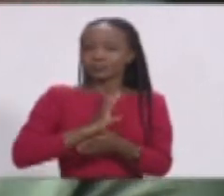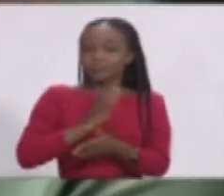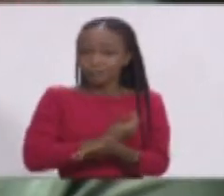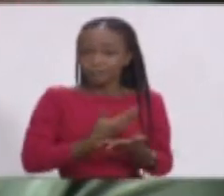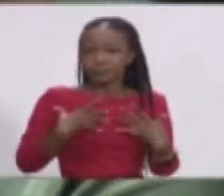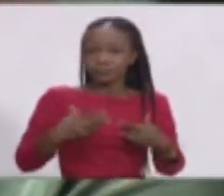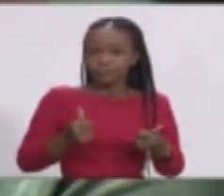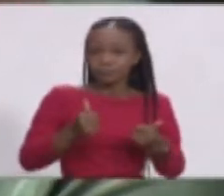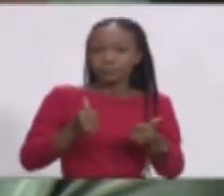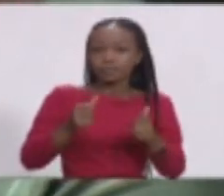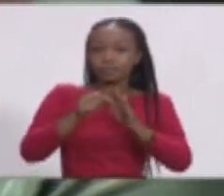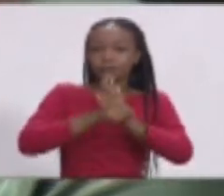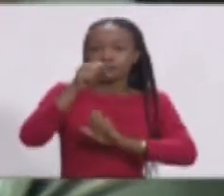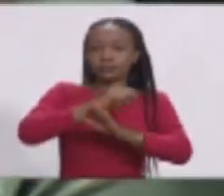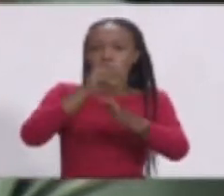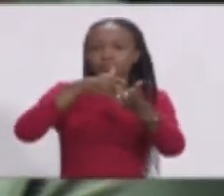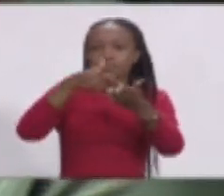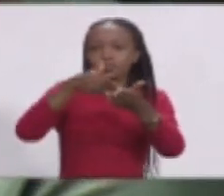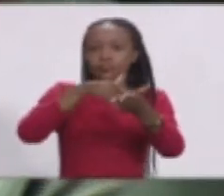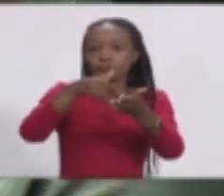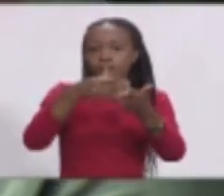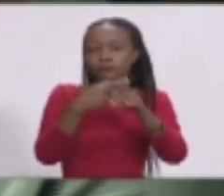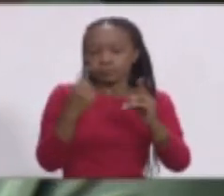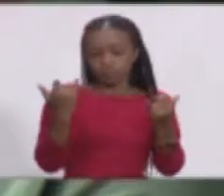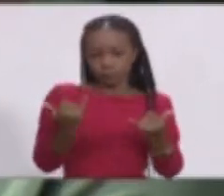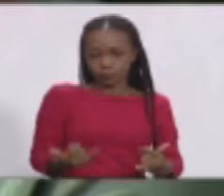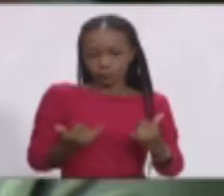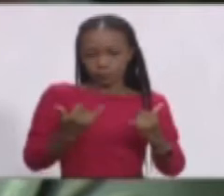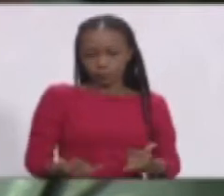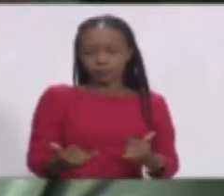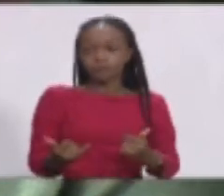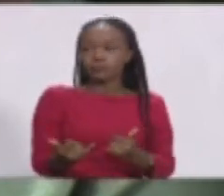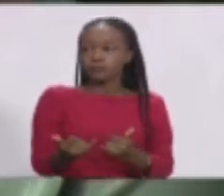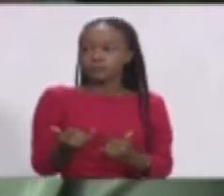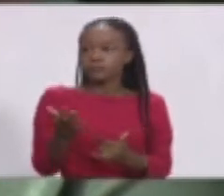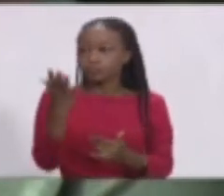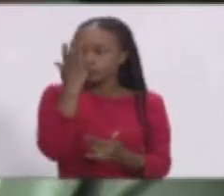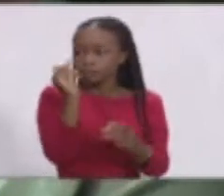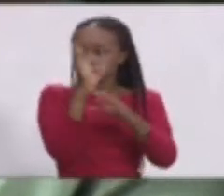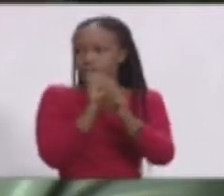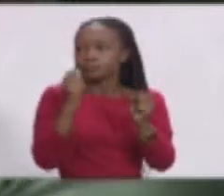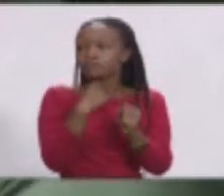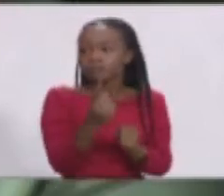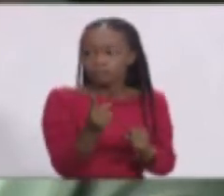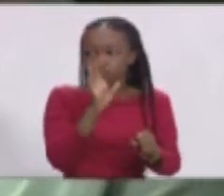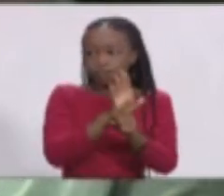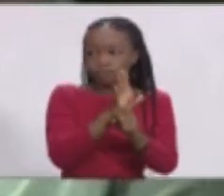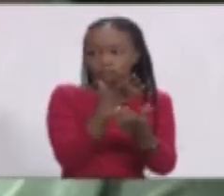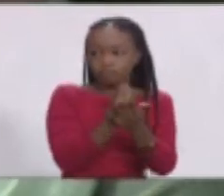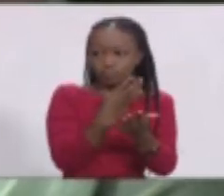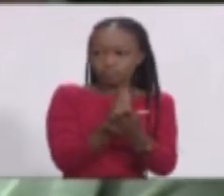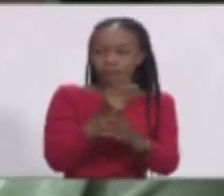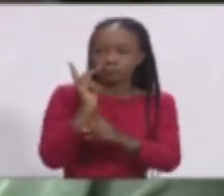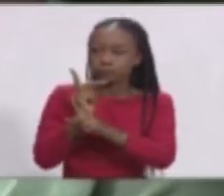Kenya, but Africa as a continent. But then again, so as of now, with all the measures, because the president said some amount of money will be channeled